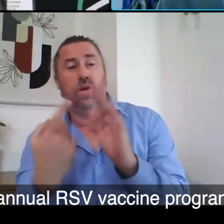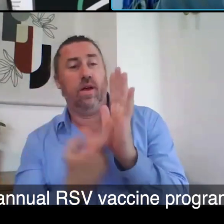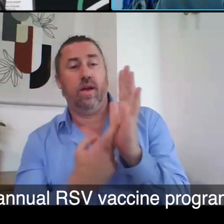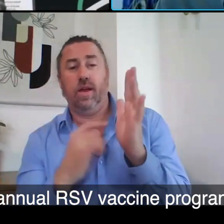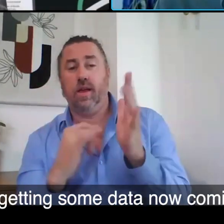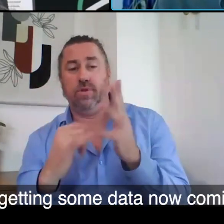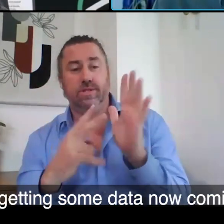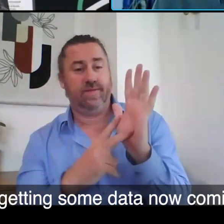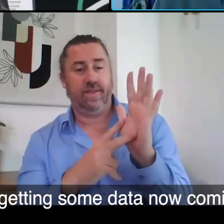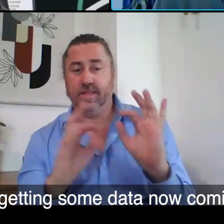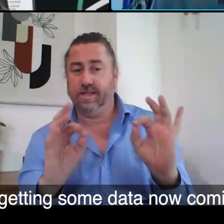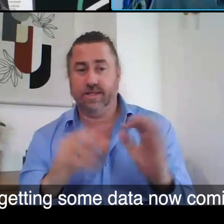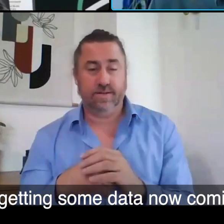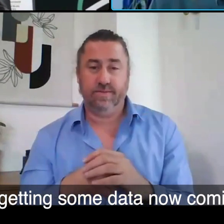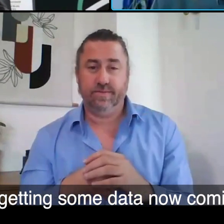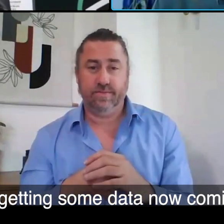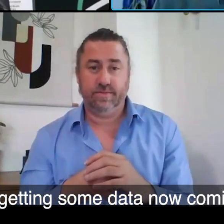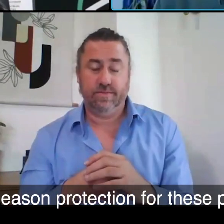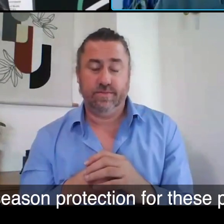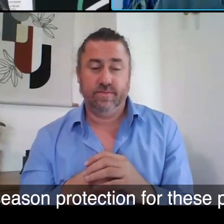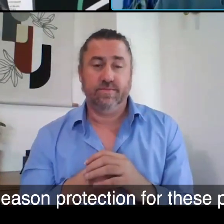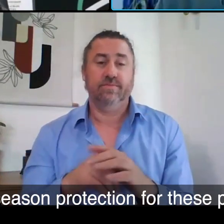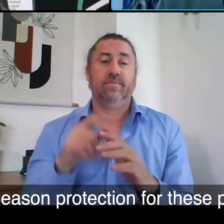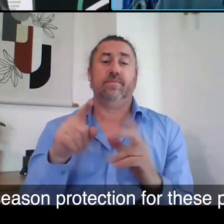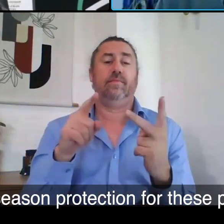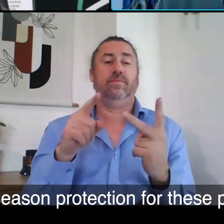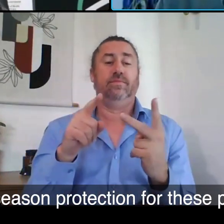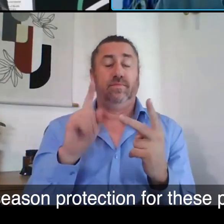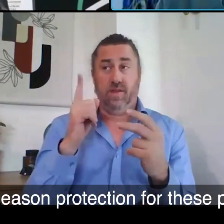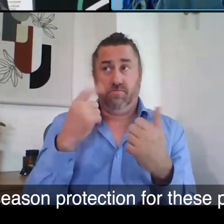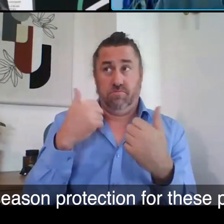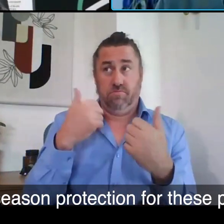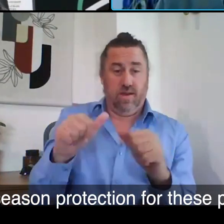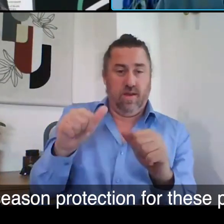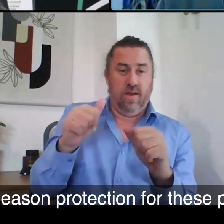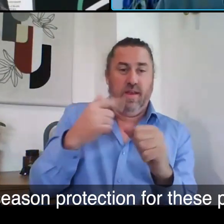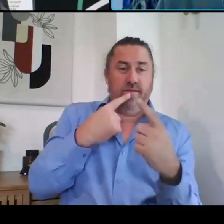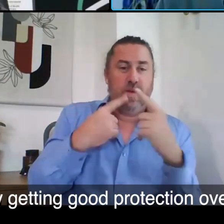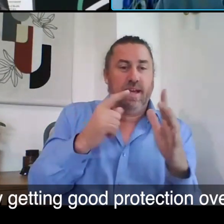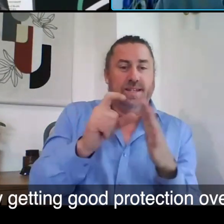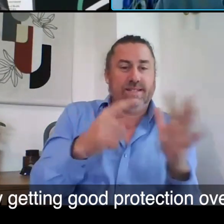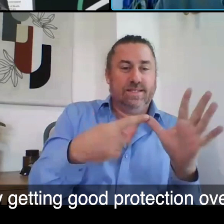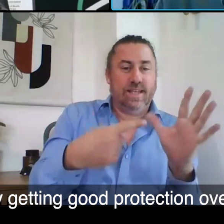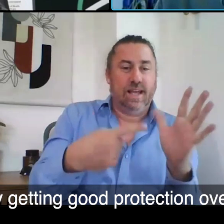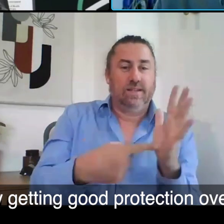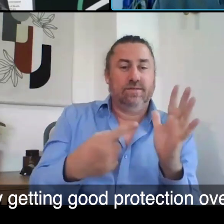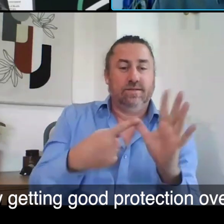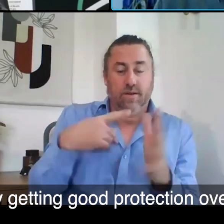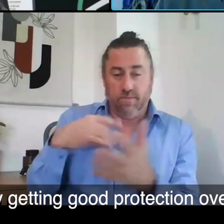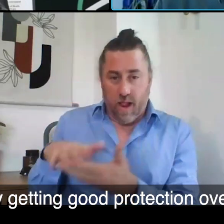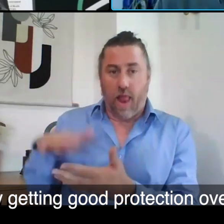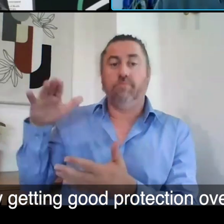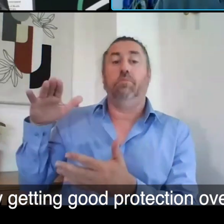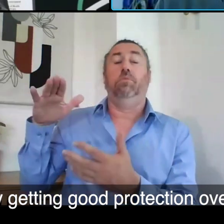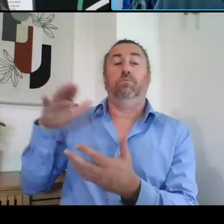the moment. We're just getting some data now coming for that second season protection for these products. So certainly getting good